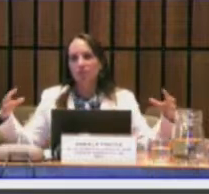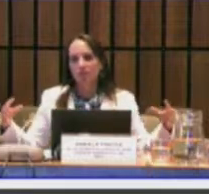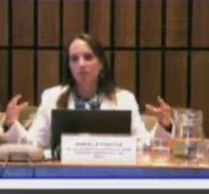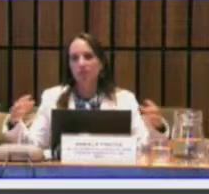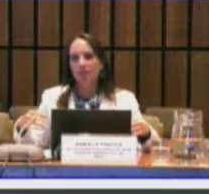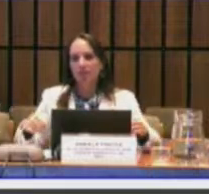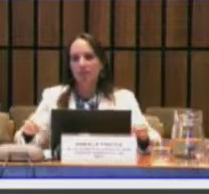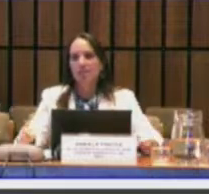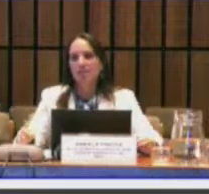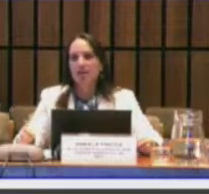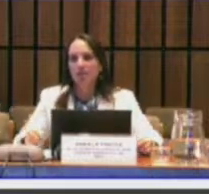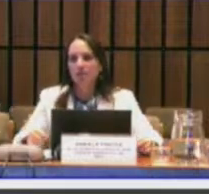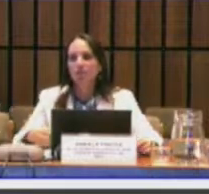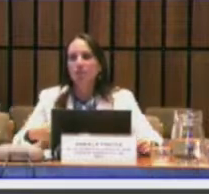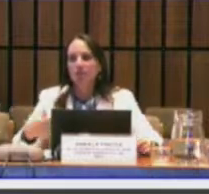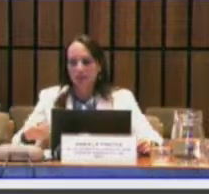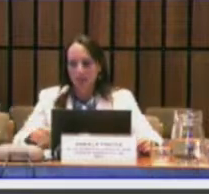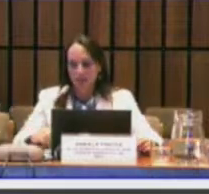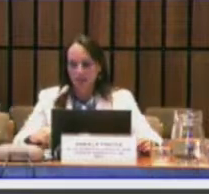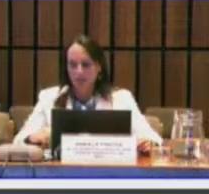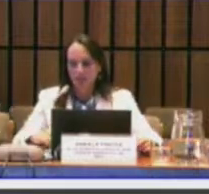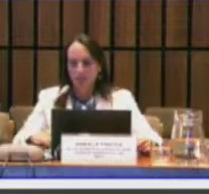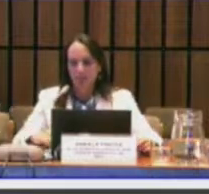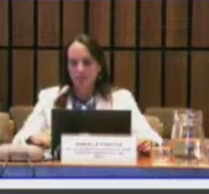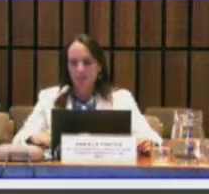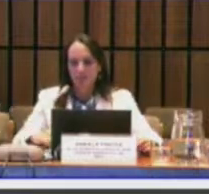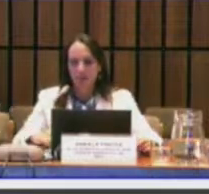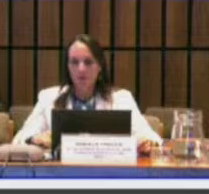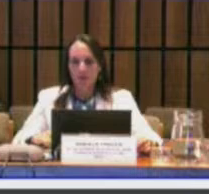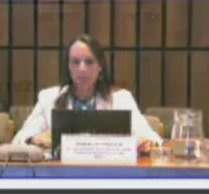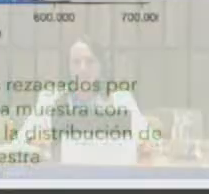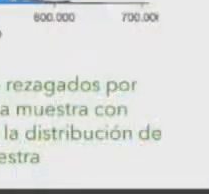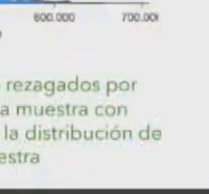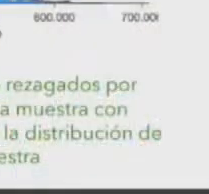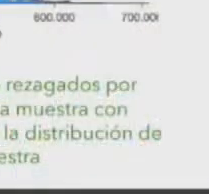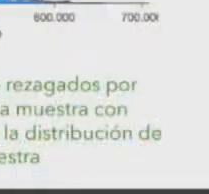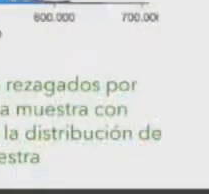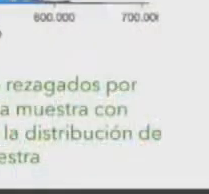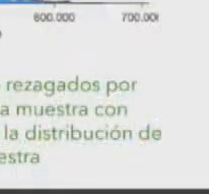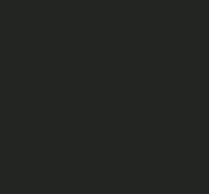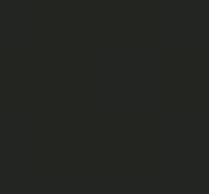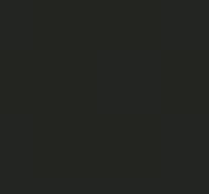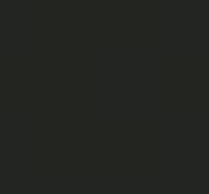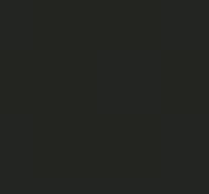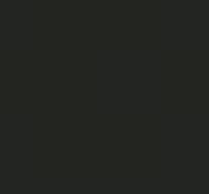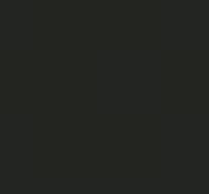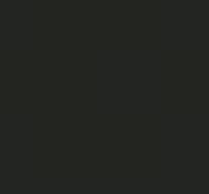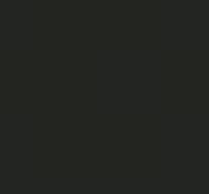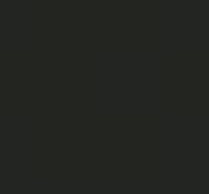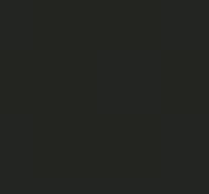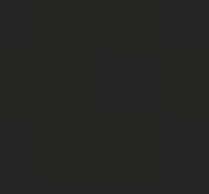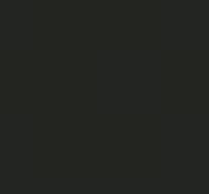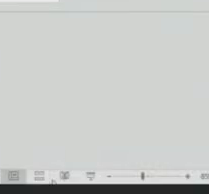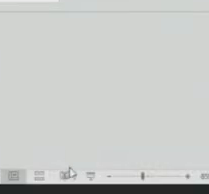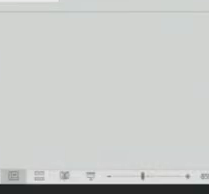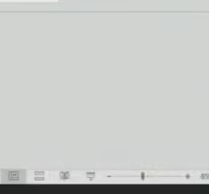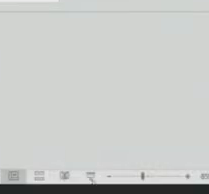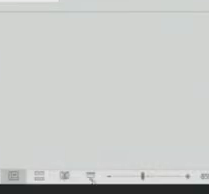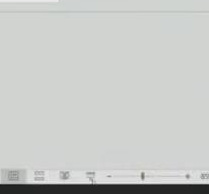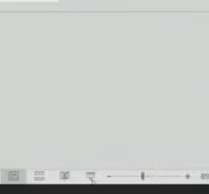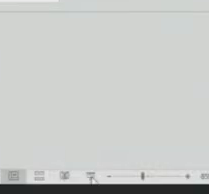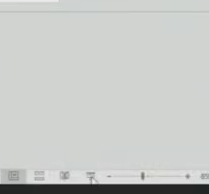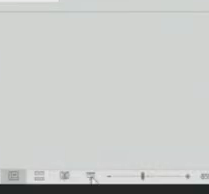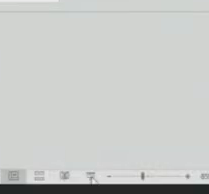distribution would be seen, assuming that all 15-year-old students have pizza results.